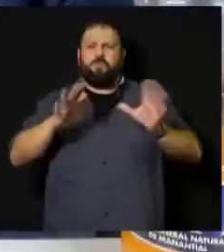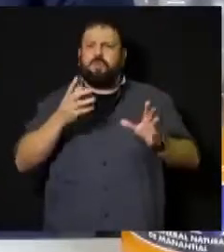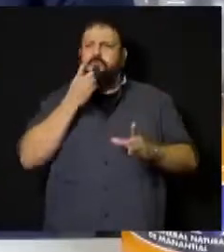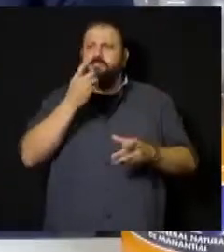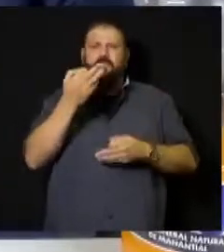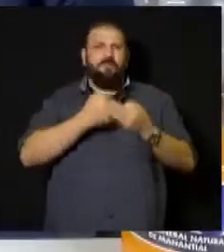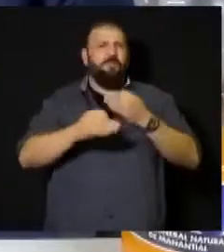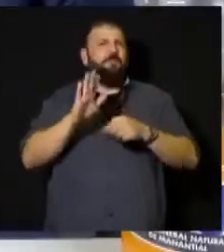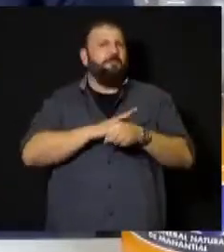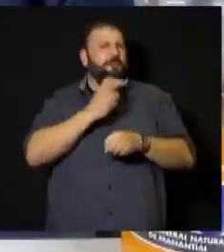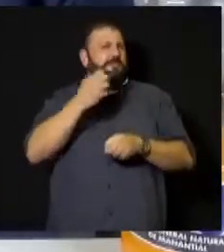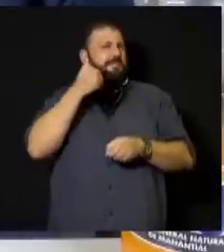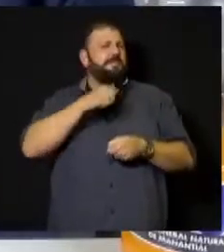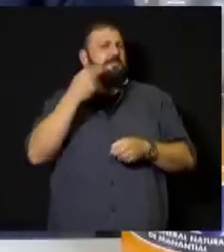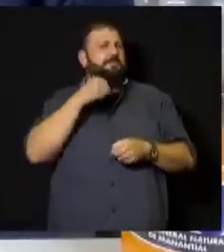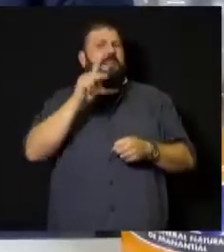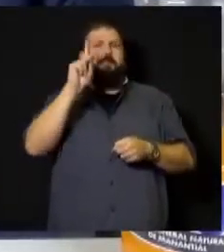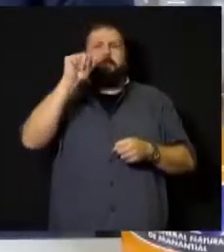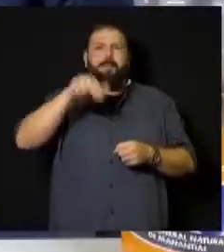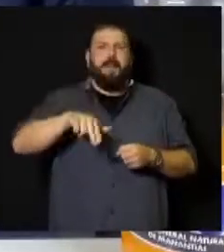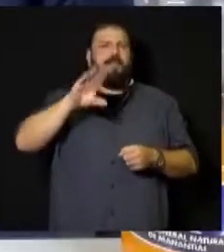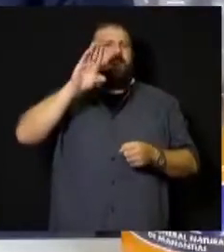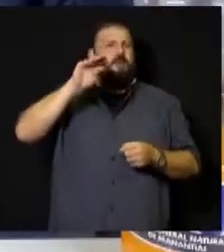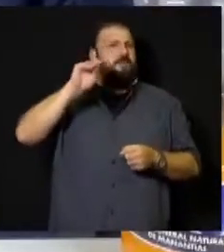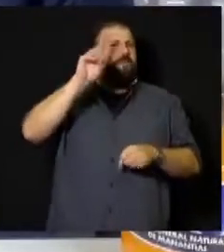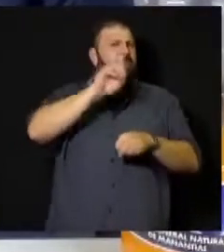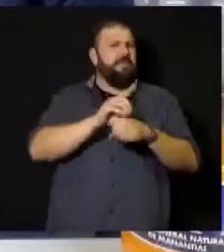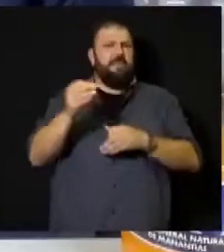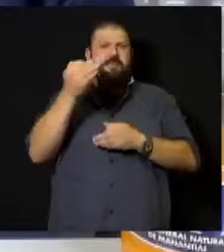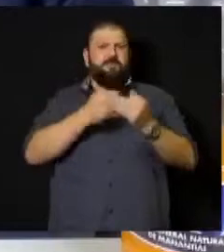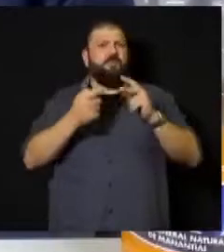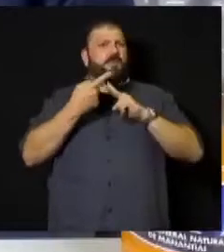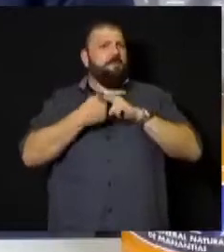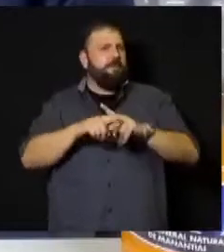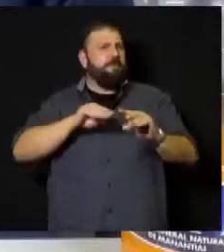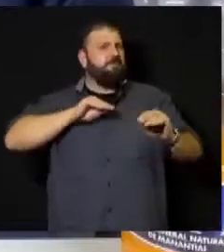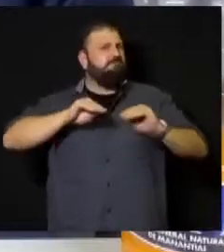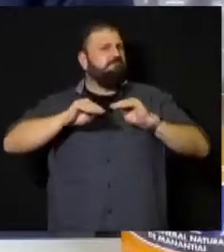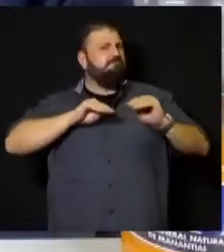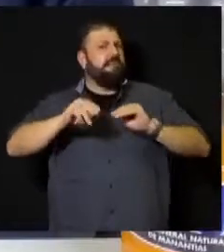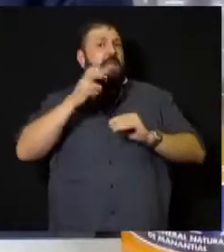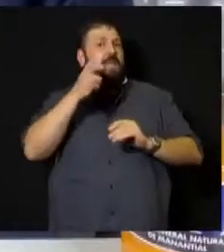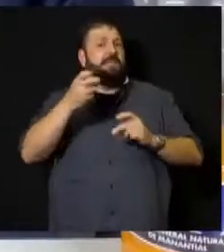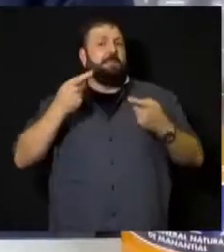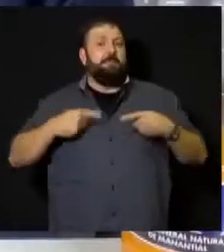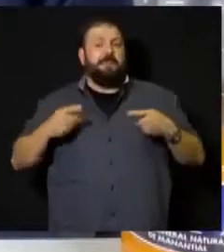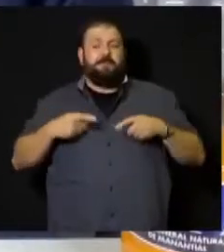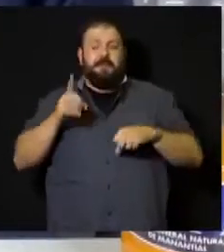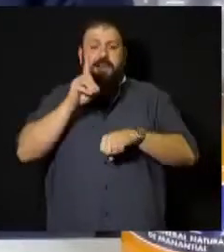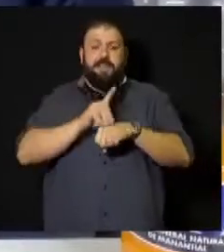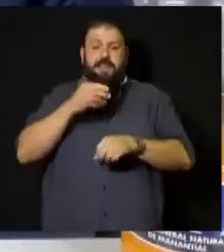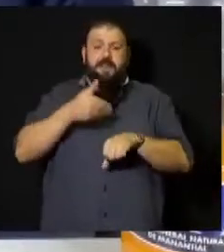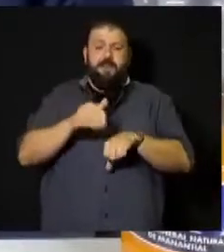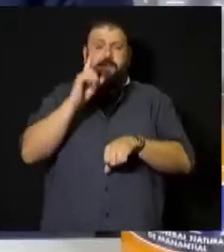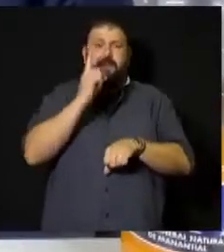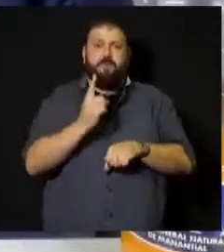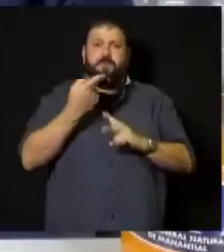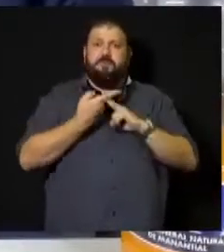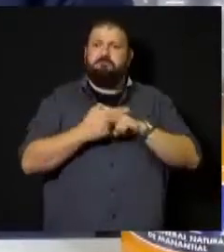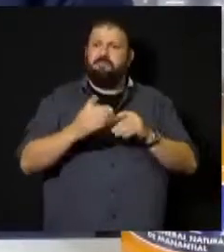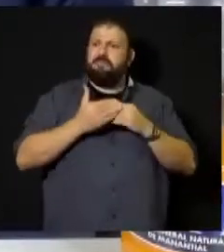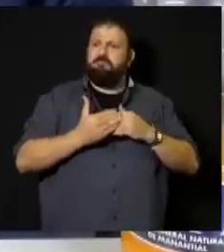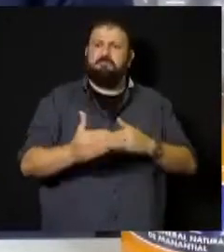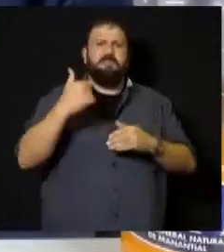say, how have the 5 steps and do the 90 days plans. This is where we start the growth. The person who starts on day number